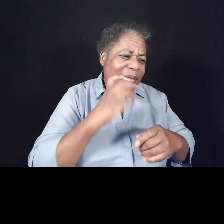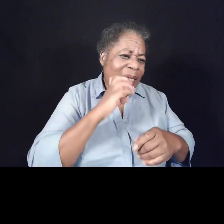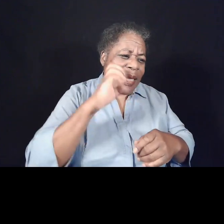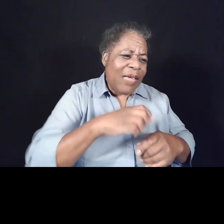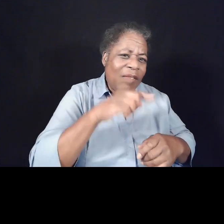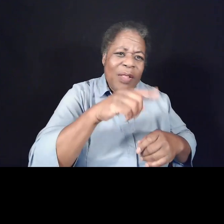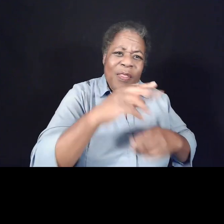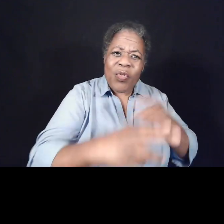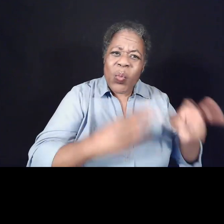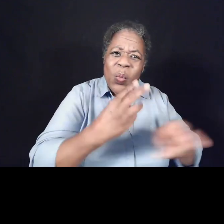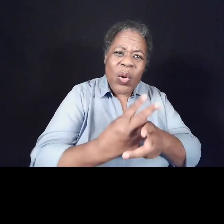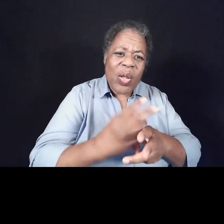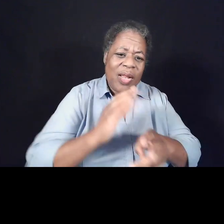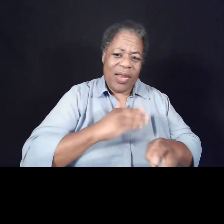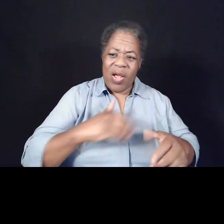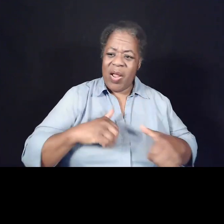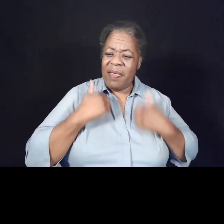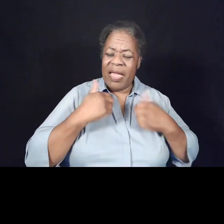lives.